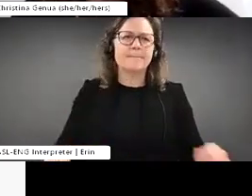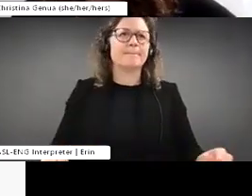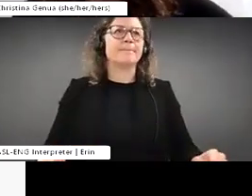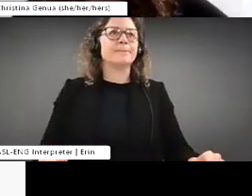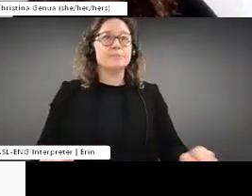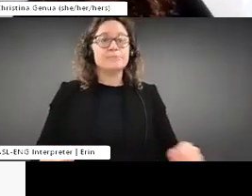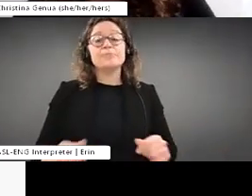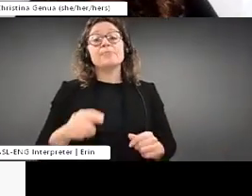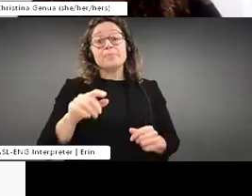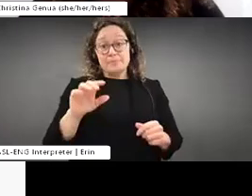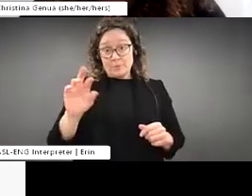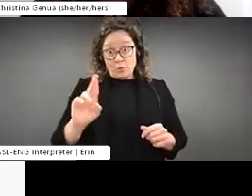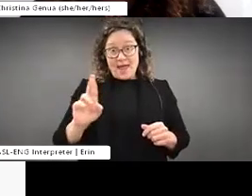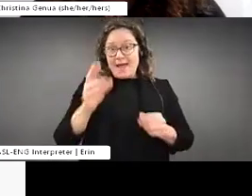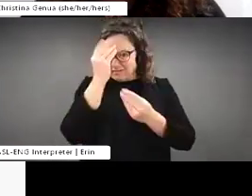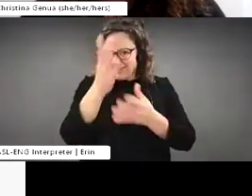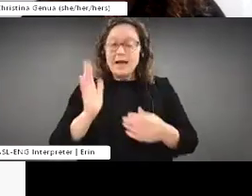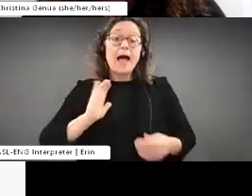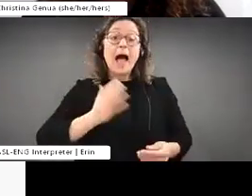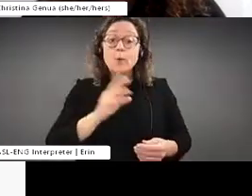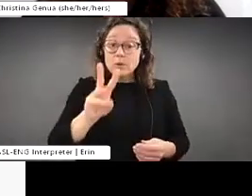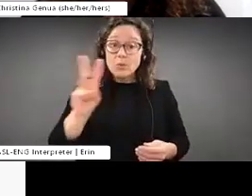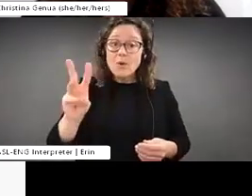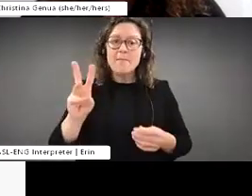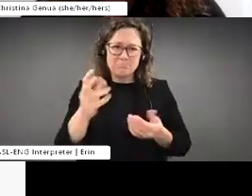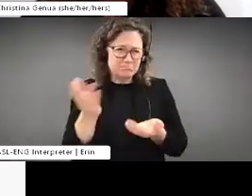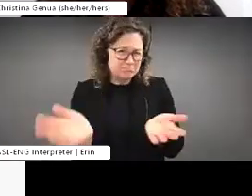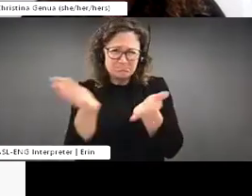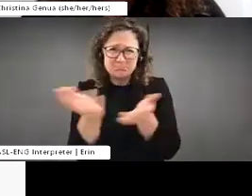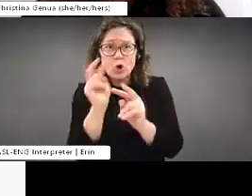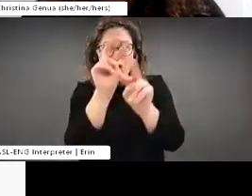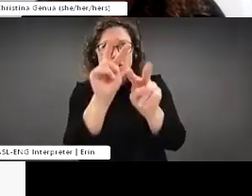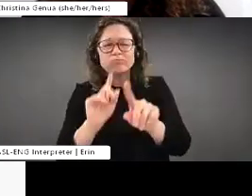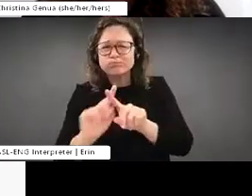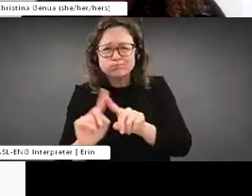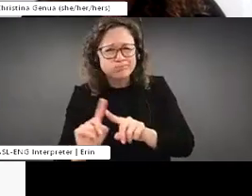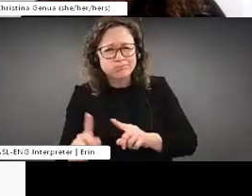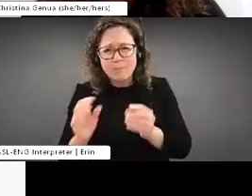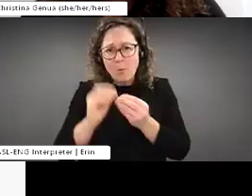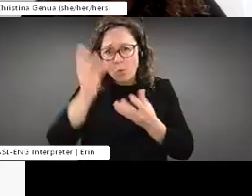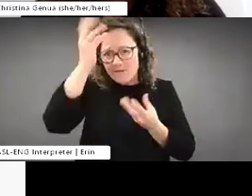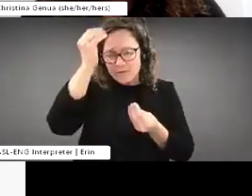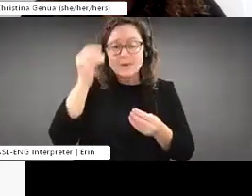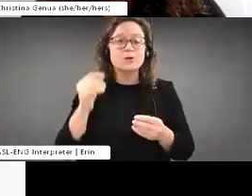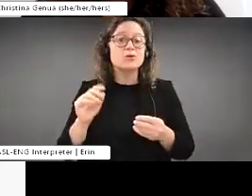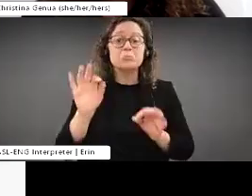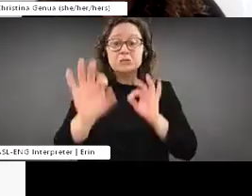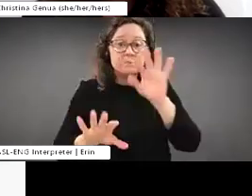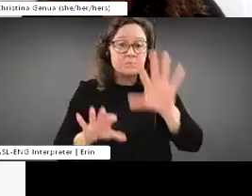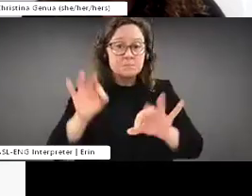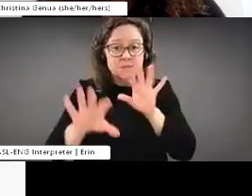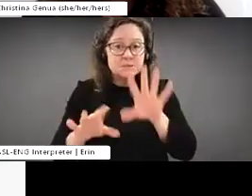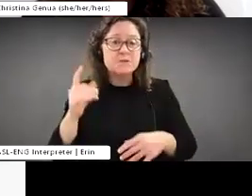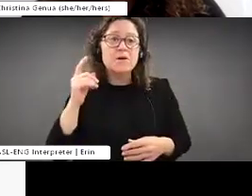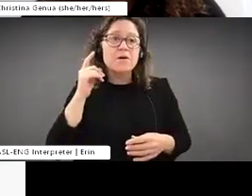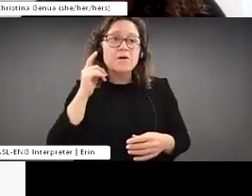to look at in terms of protecting your finances. We have a tip sheet that we have. We have a little postcard, just some